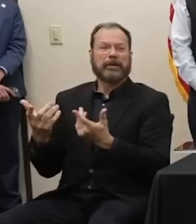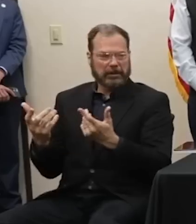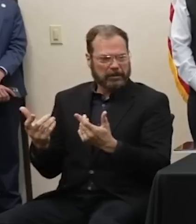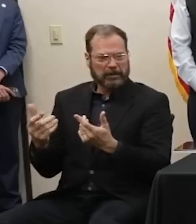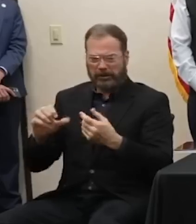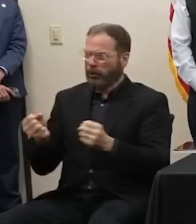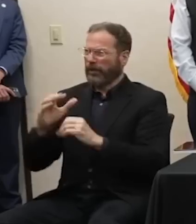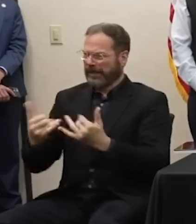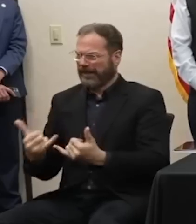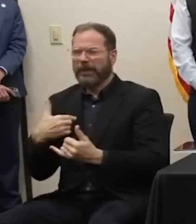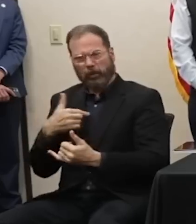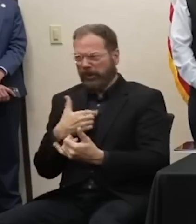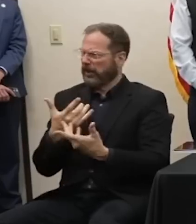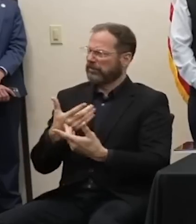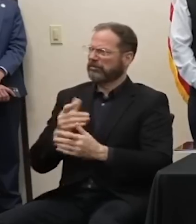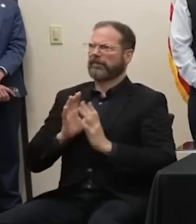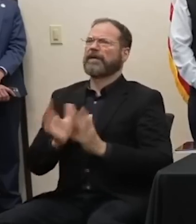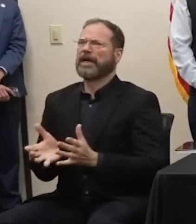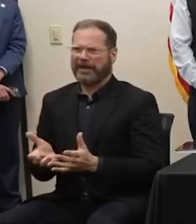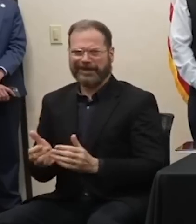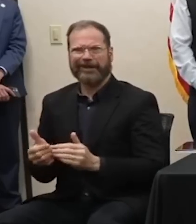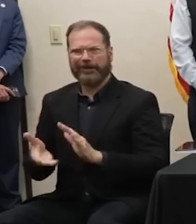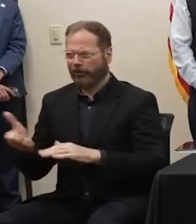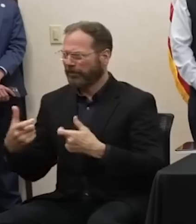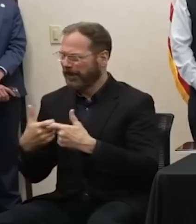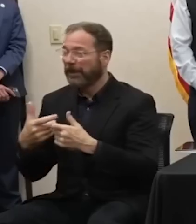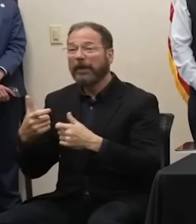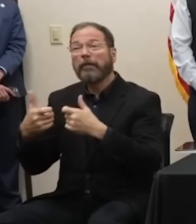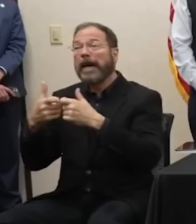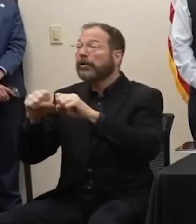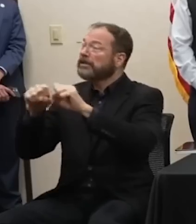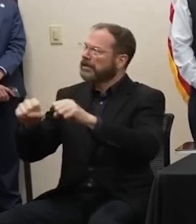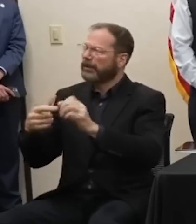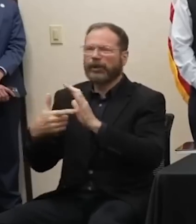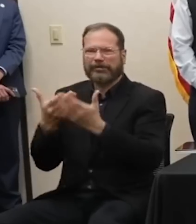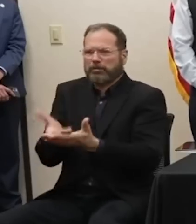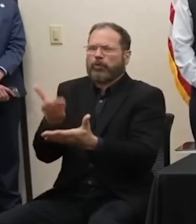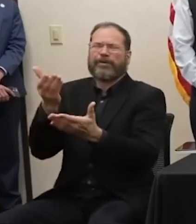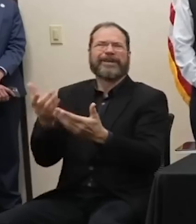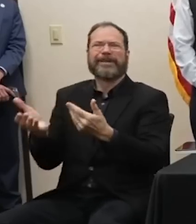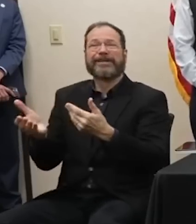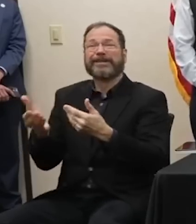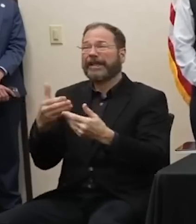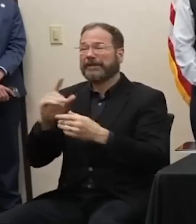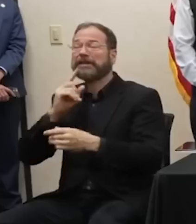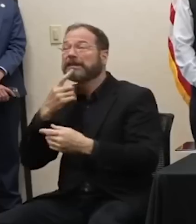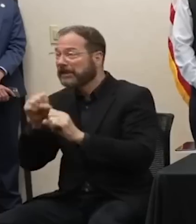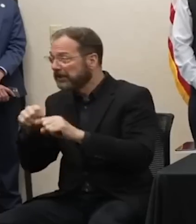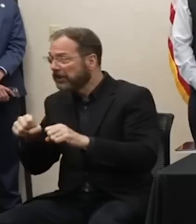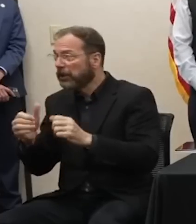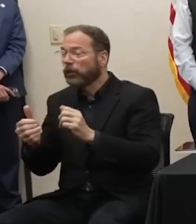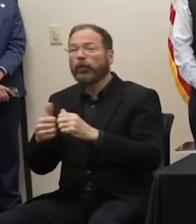this, we met that with ease. And so the power grid has shown that under even extreme conditions